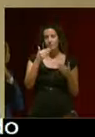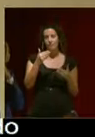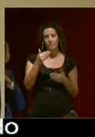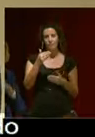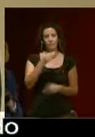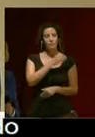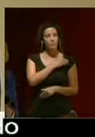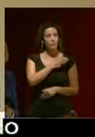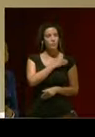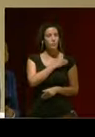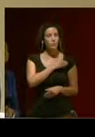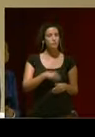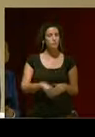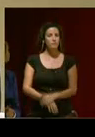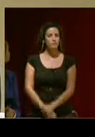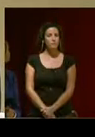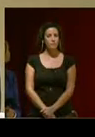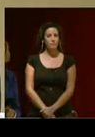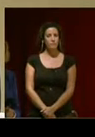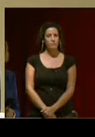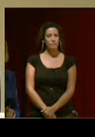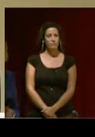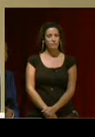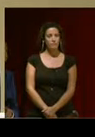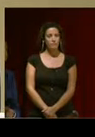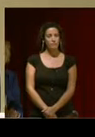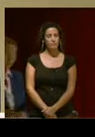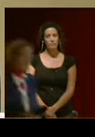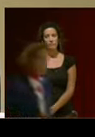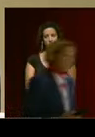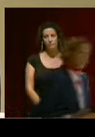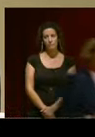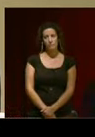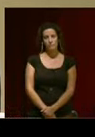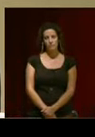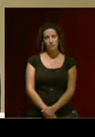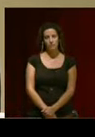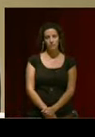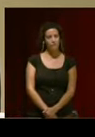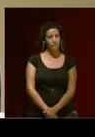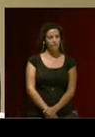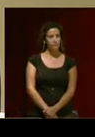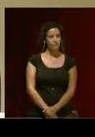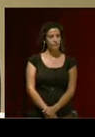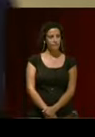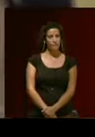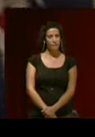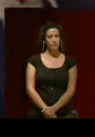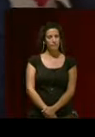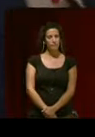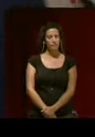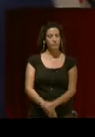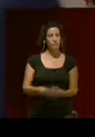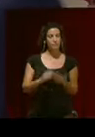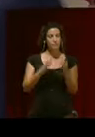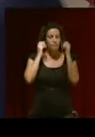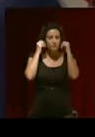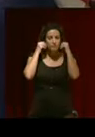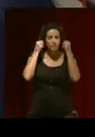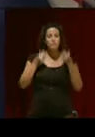Muchas gracias. Vamos a abrir un turno de preguntas. There's a Q&A round if you want to pose questions.